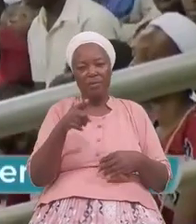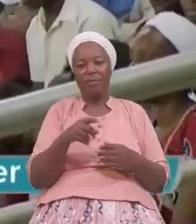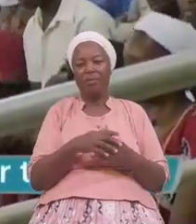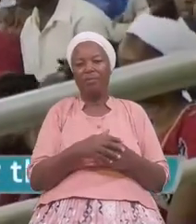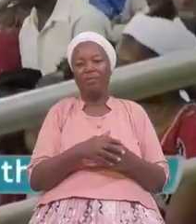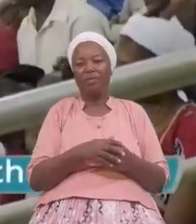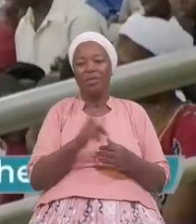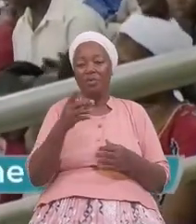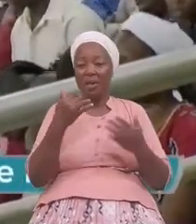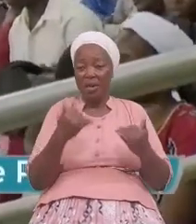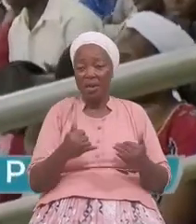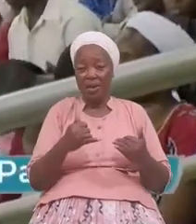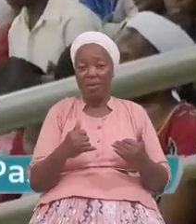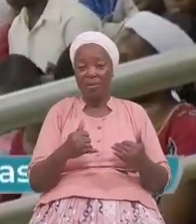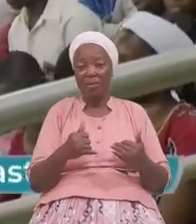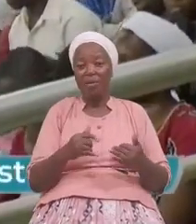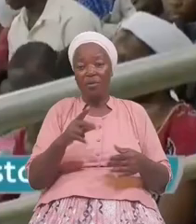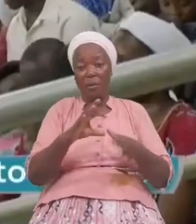You are now a citizen of the kingdom.